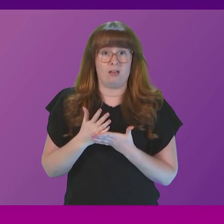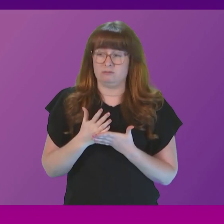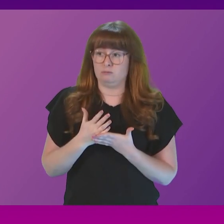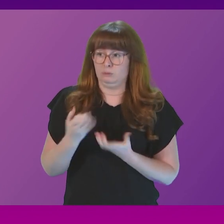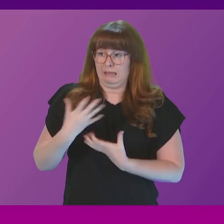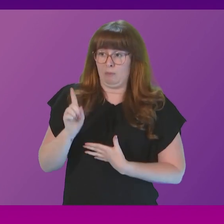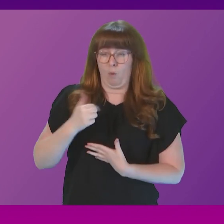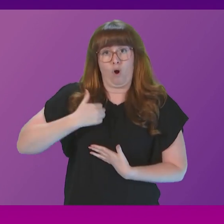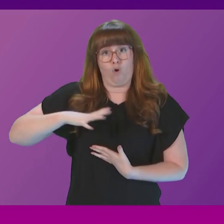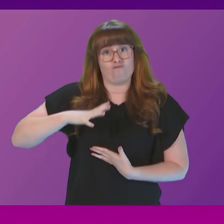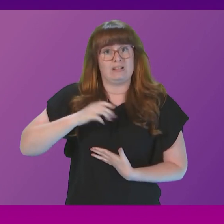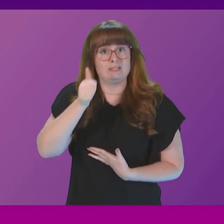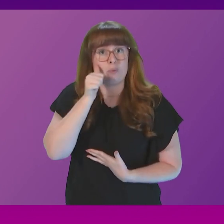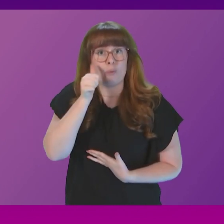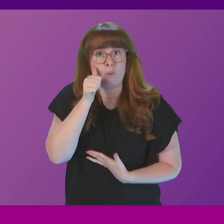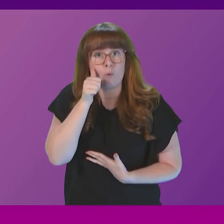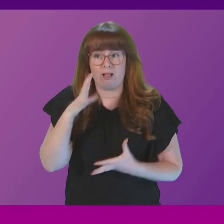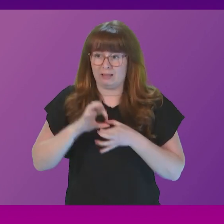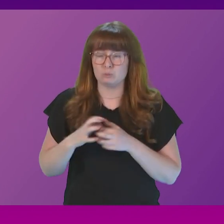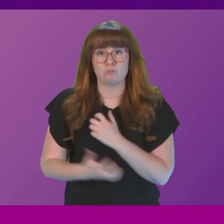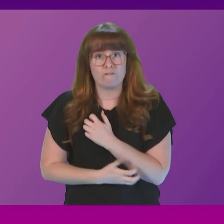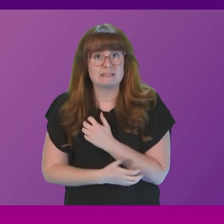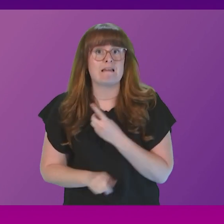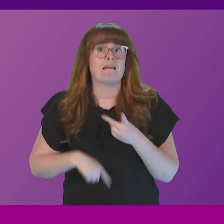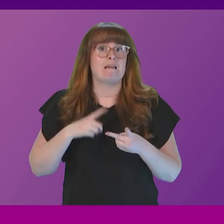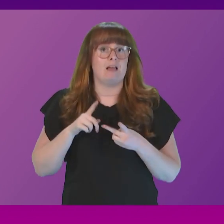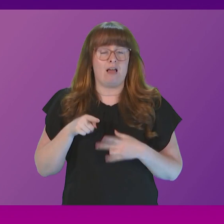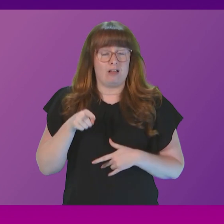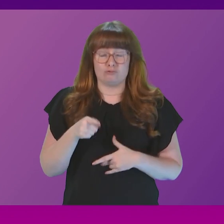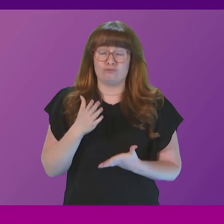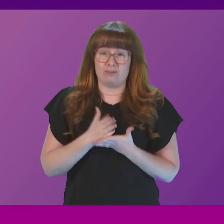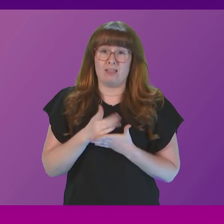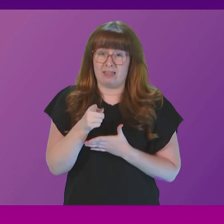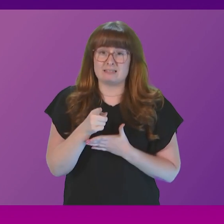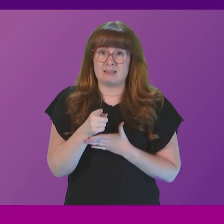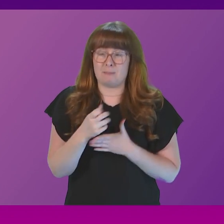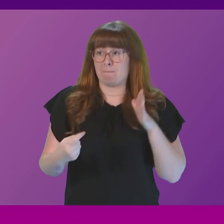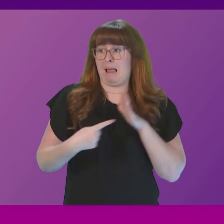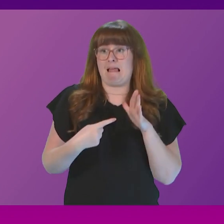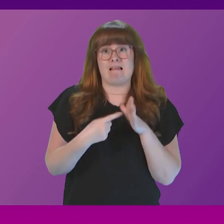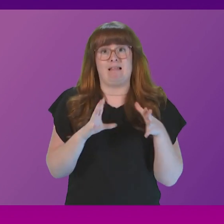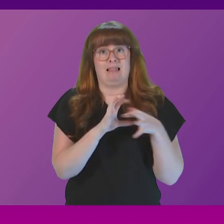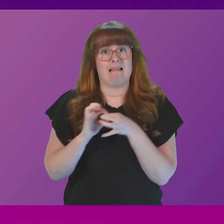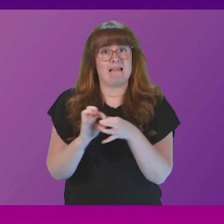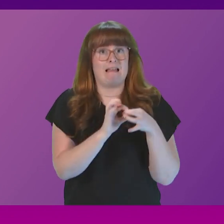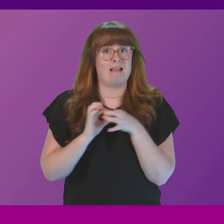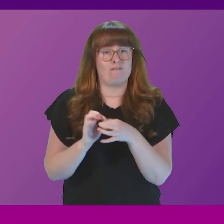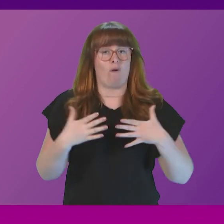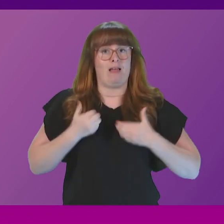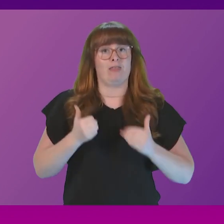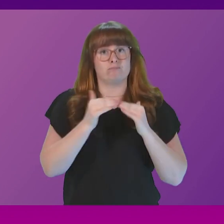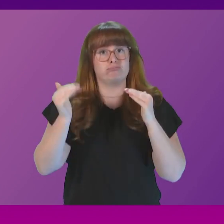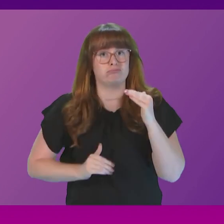know in regards to poverty being unfortunately the common thread when it comes to health